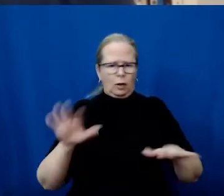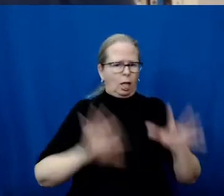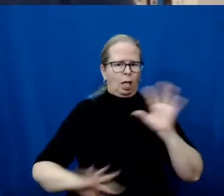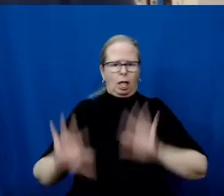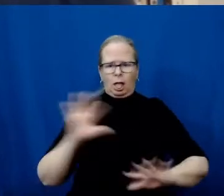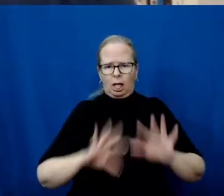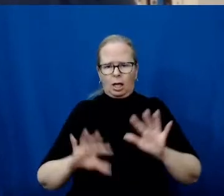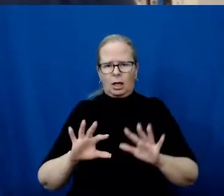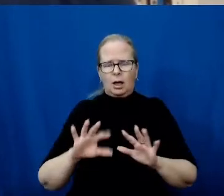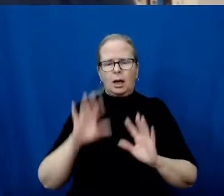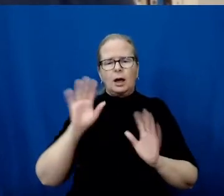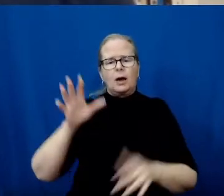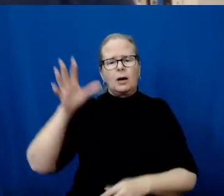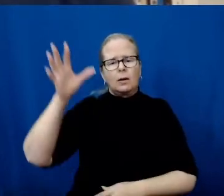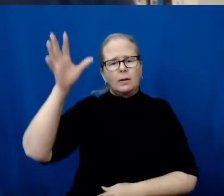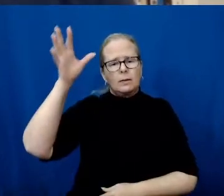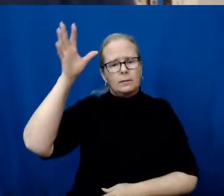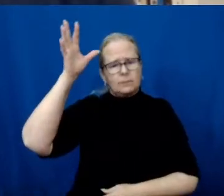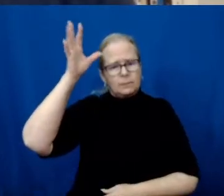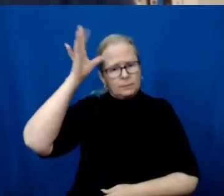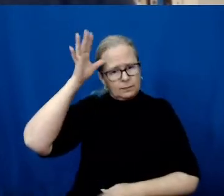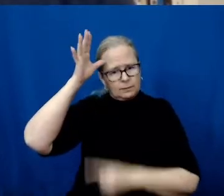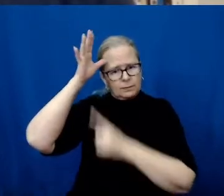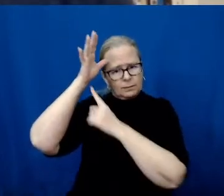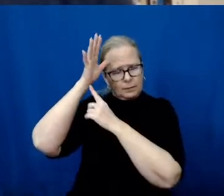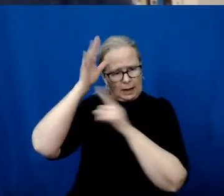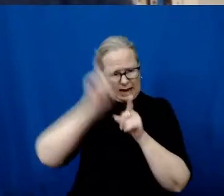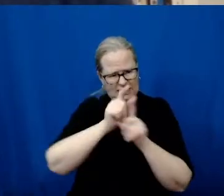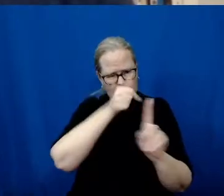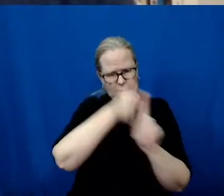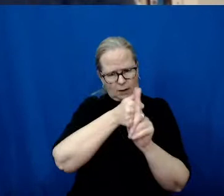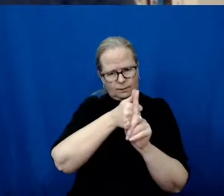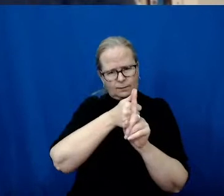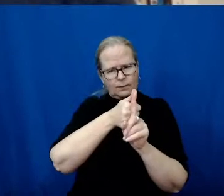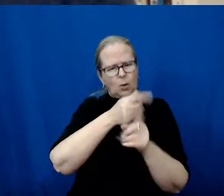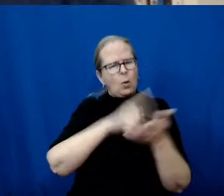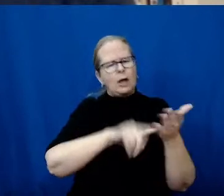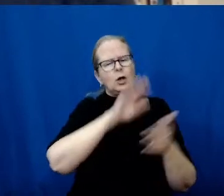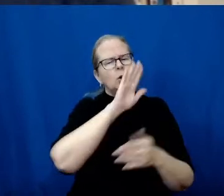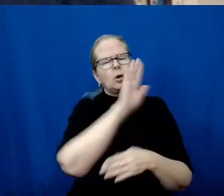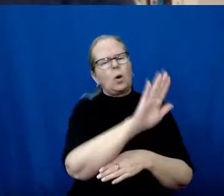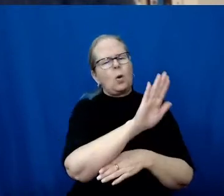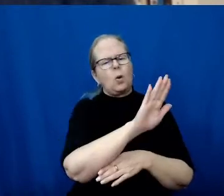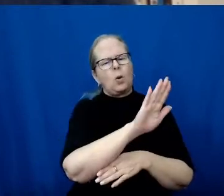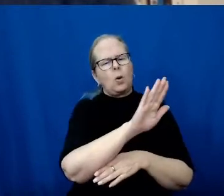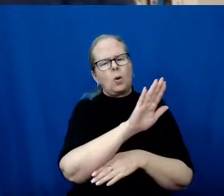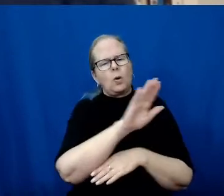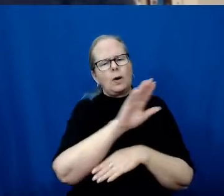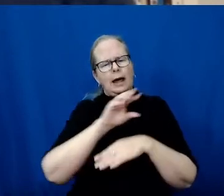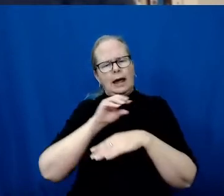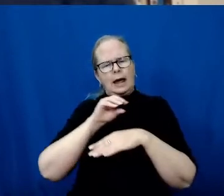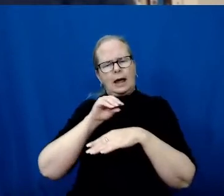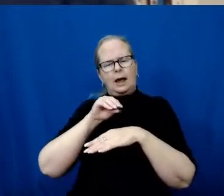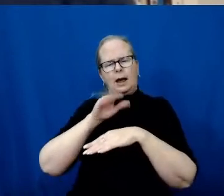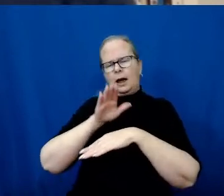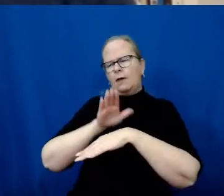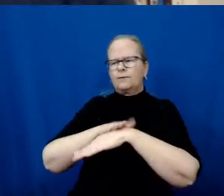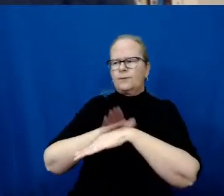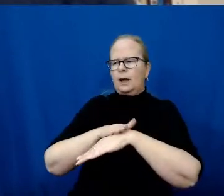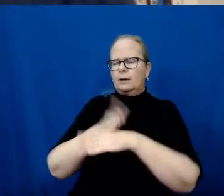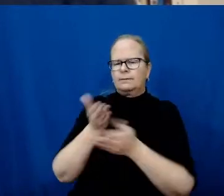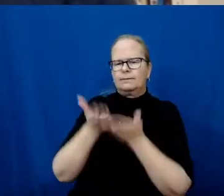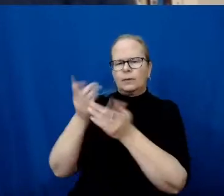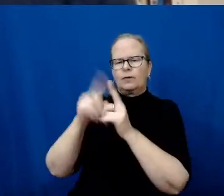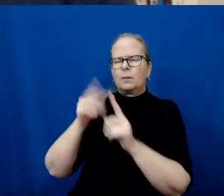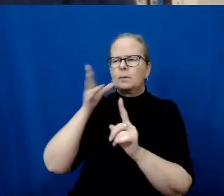your advice to the parent in isolation or the parent on the outside if you happen to be fortunate enough